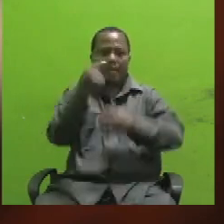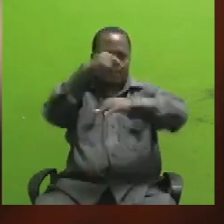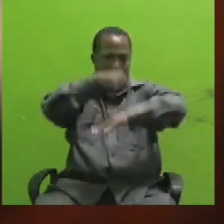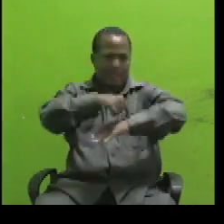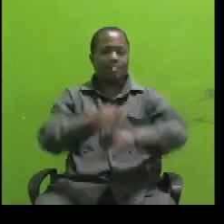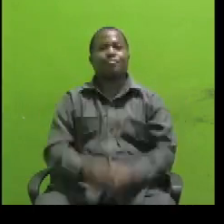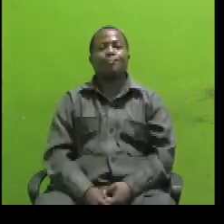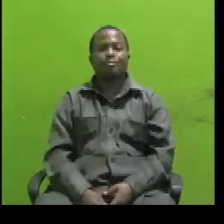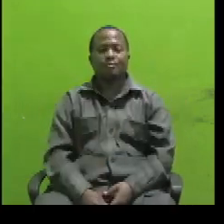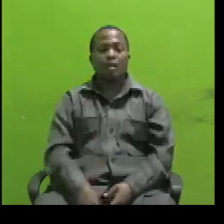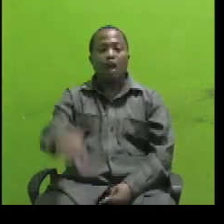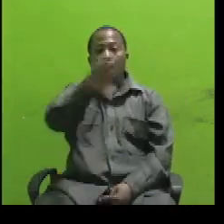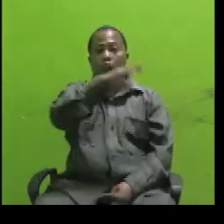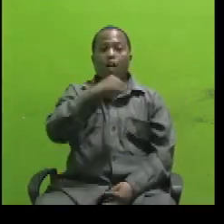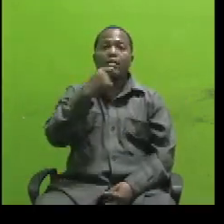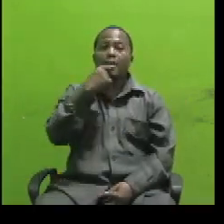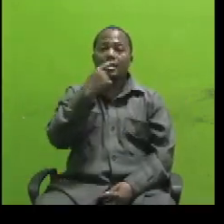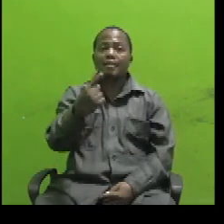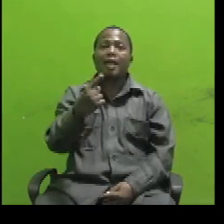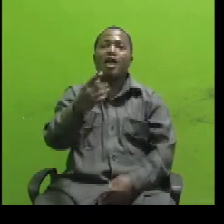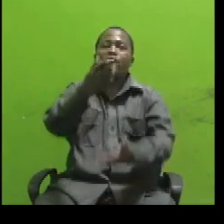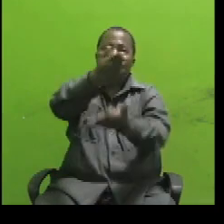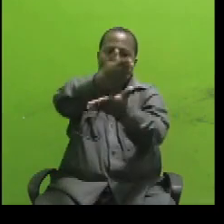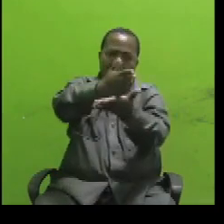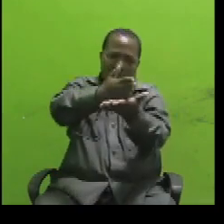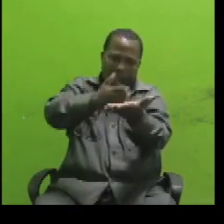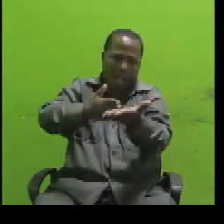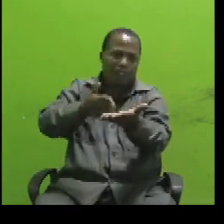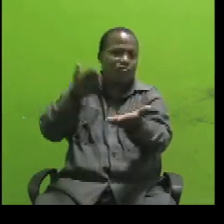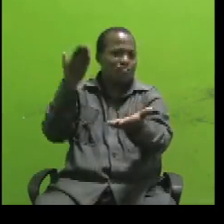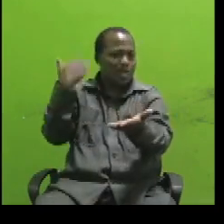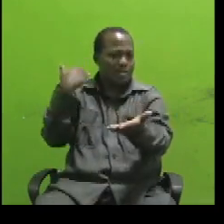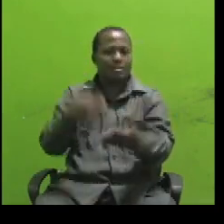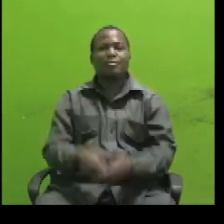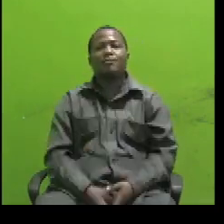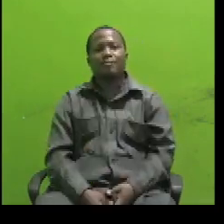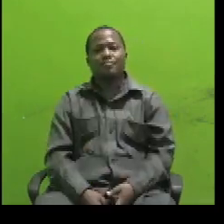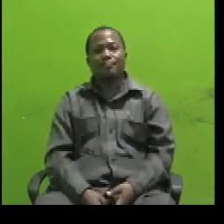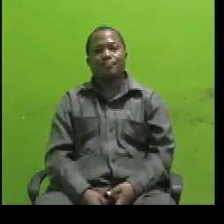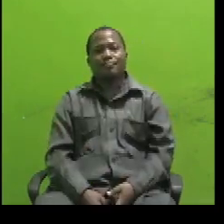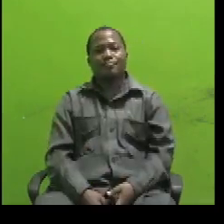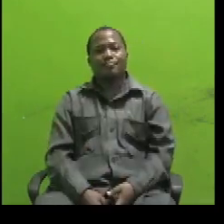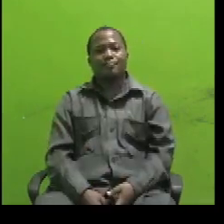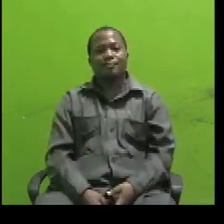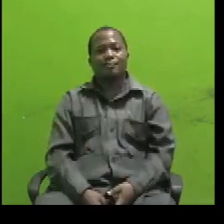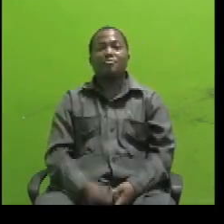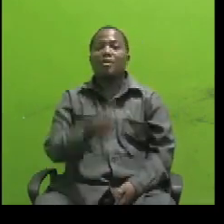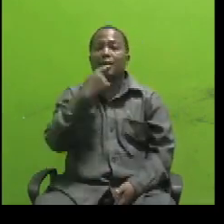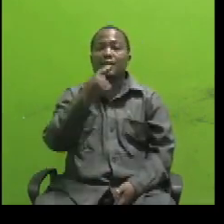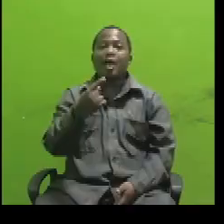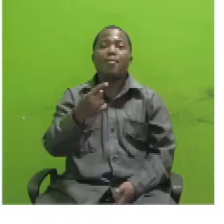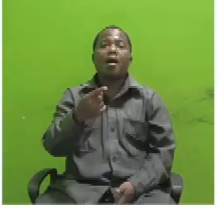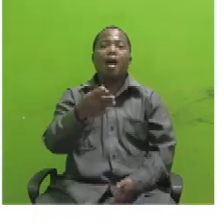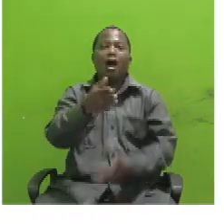Time. All of us, let us say half past. Again, half past. When we tell half